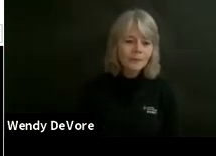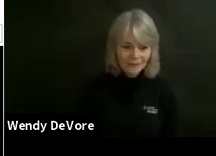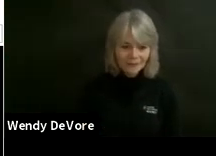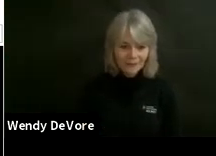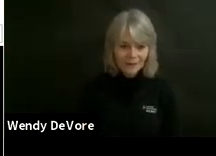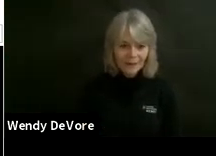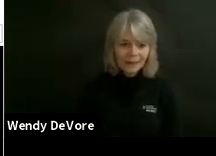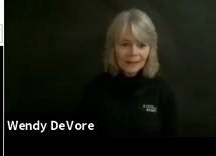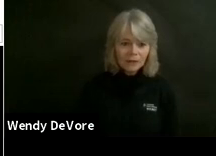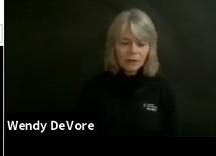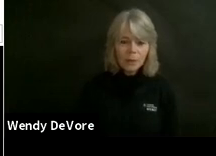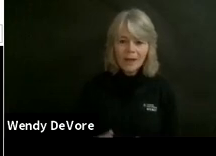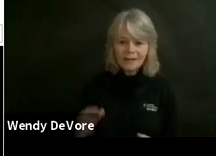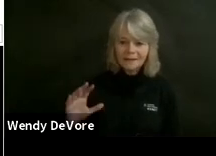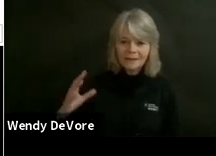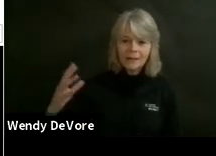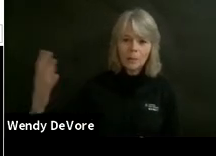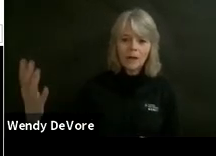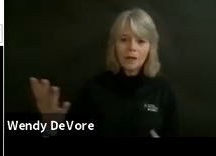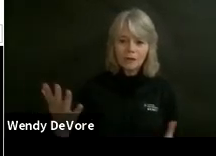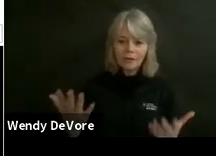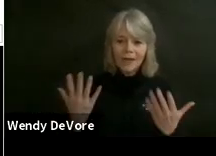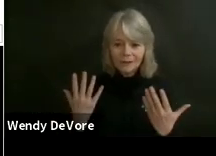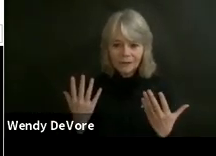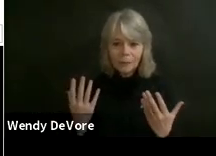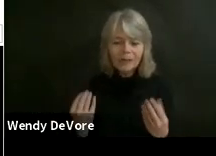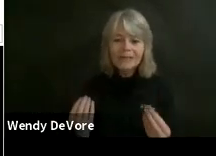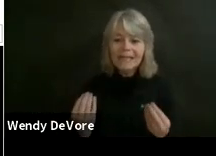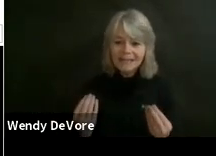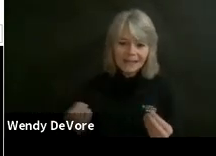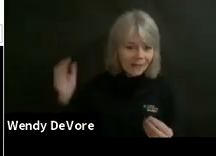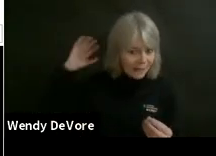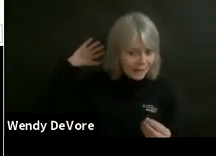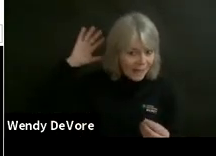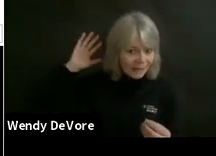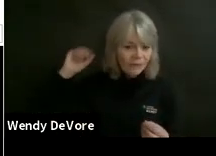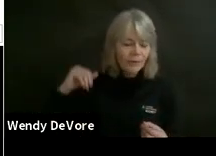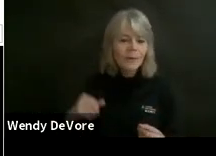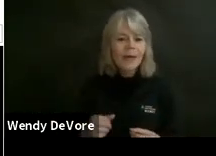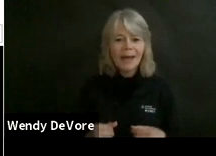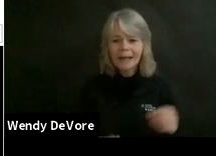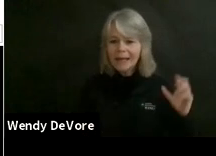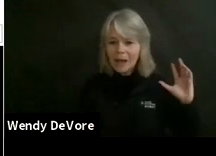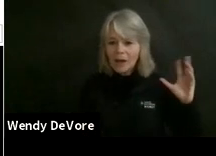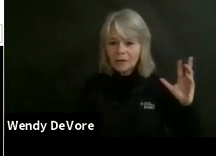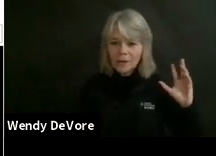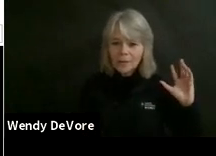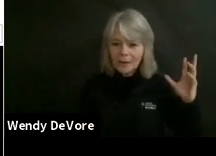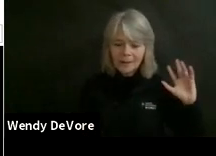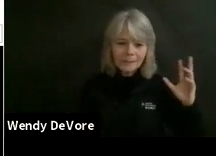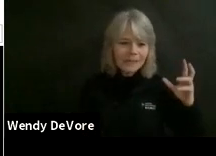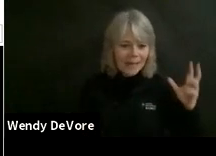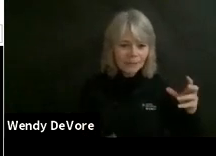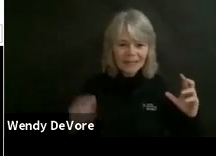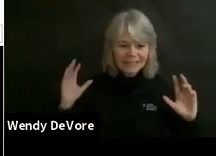movements and things like that. So you want to sit where your face is more lit and not lit from the back. Also,